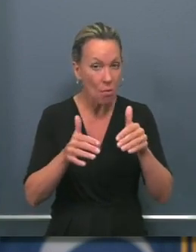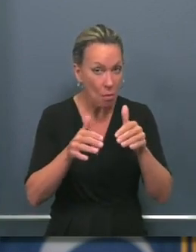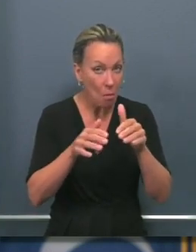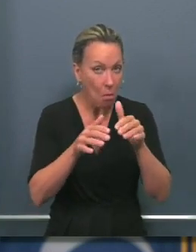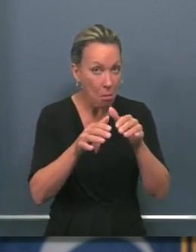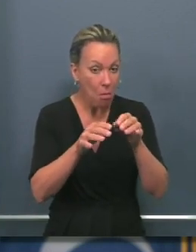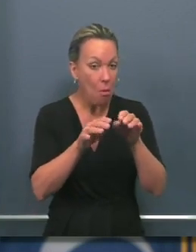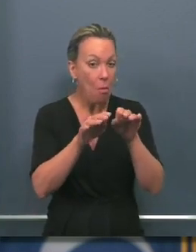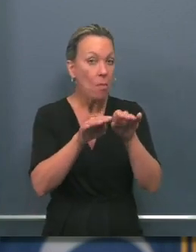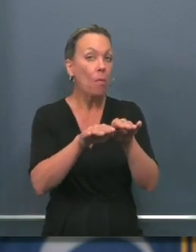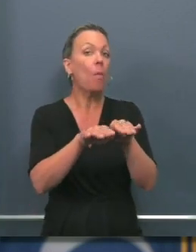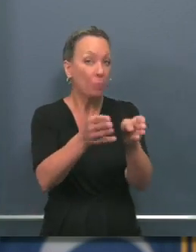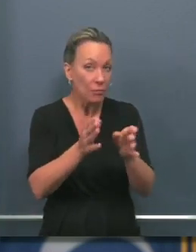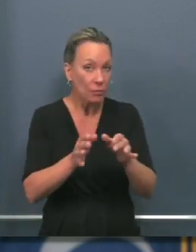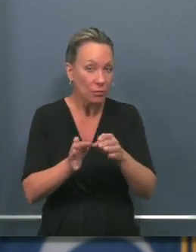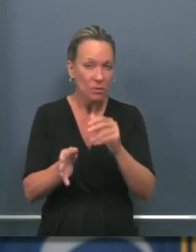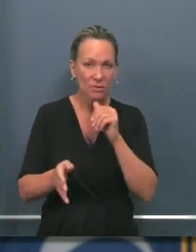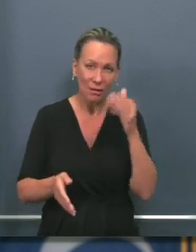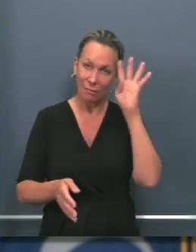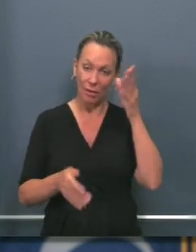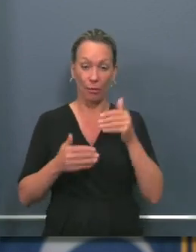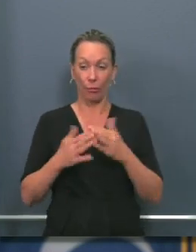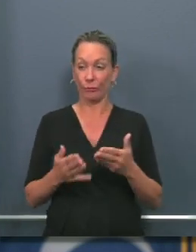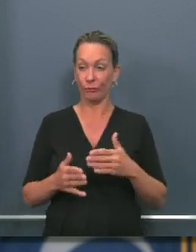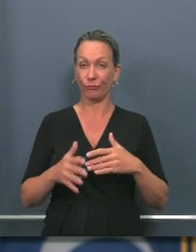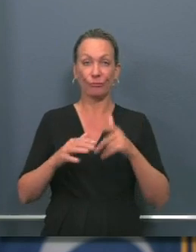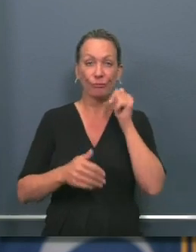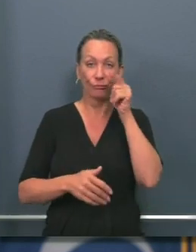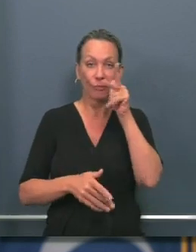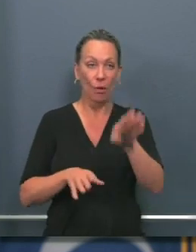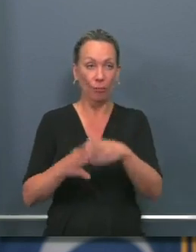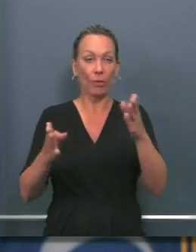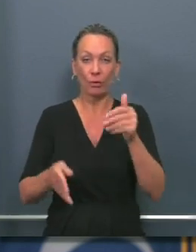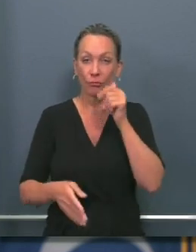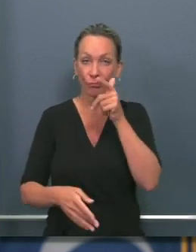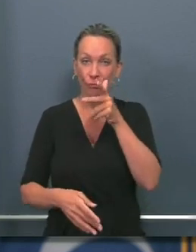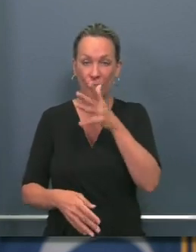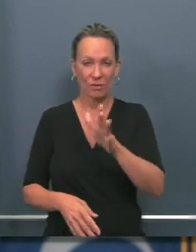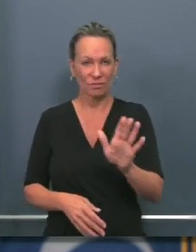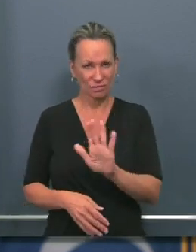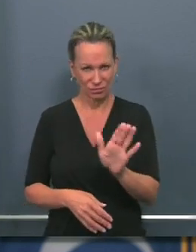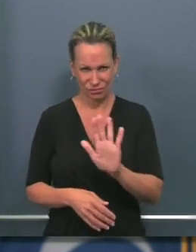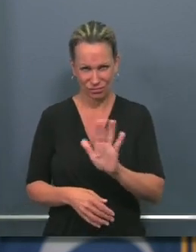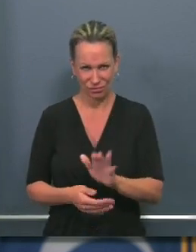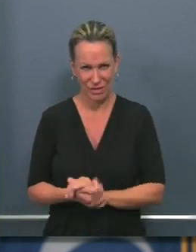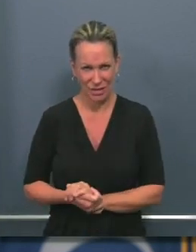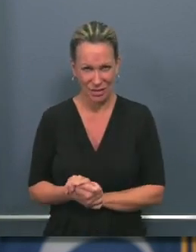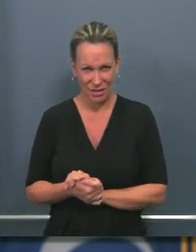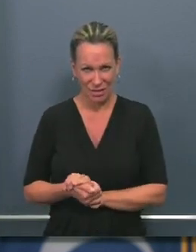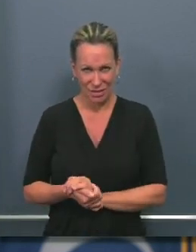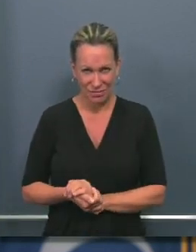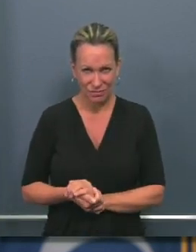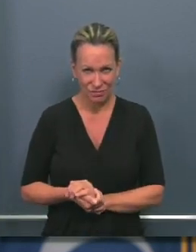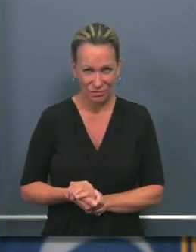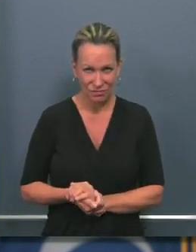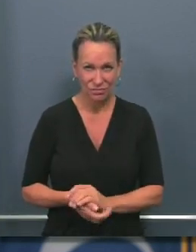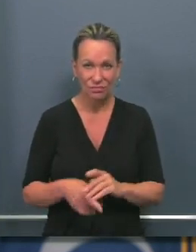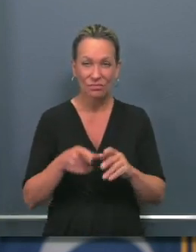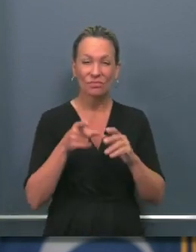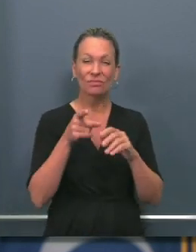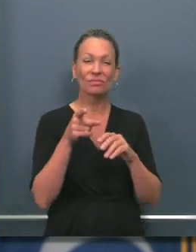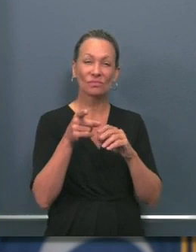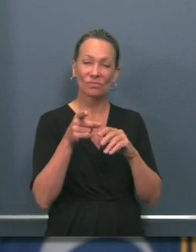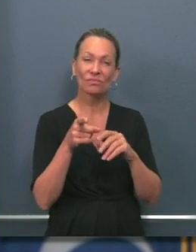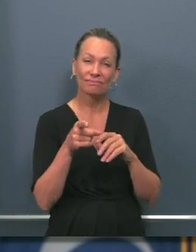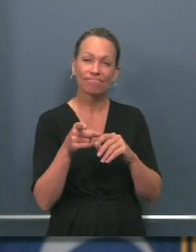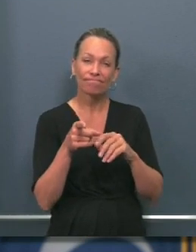of the last few days through the weekend. A lot of movement to expect and anticipate through this next week, and a